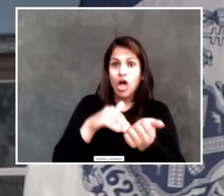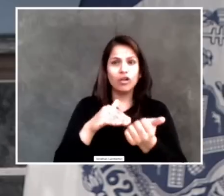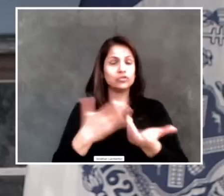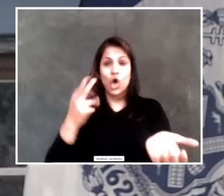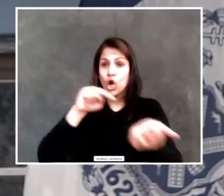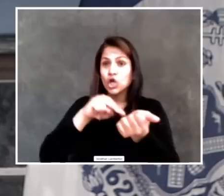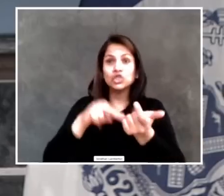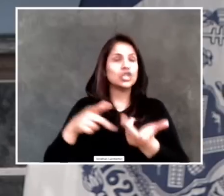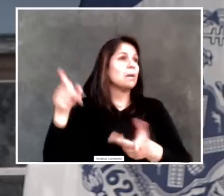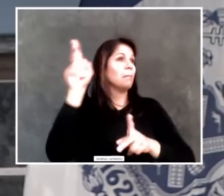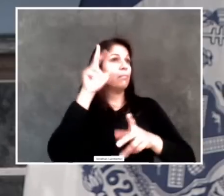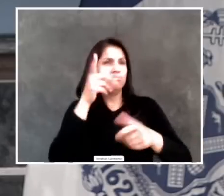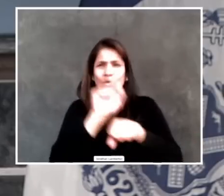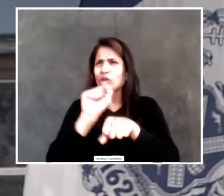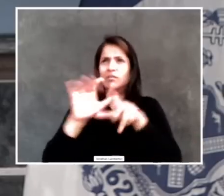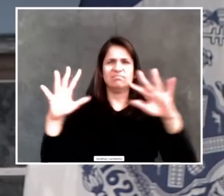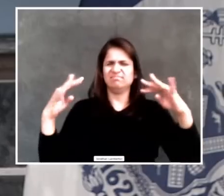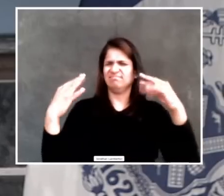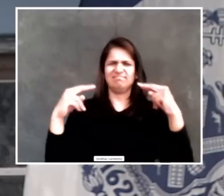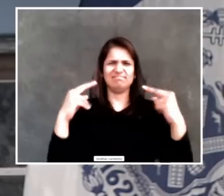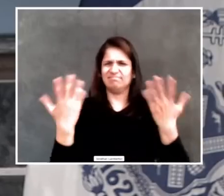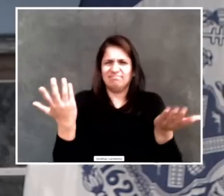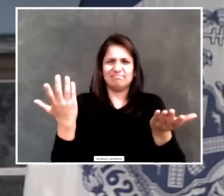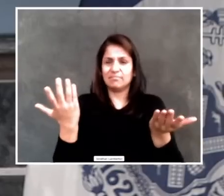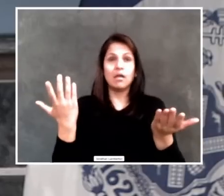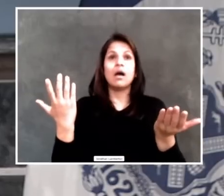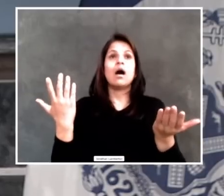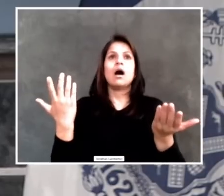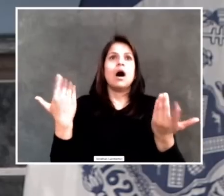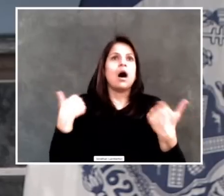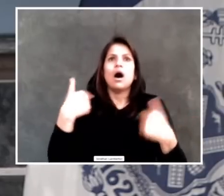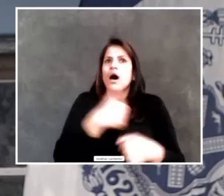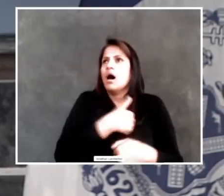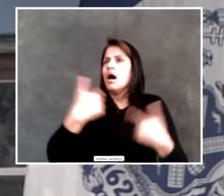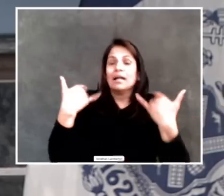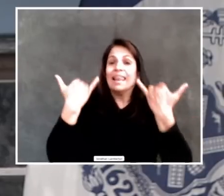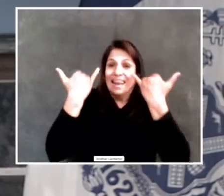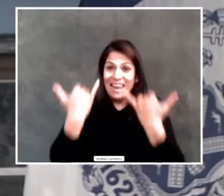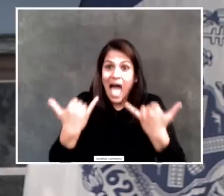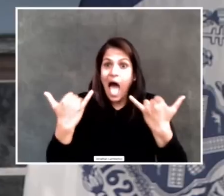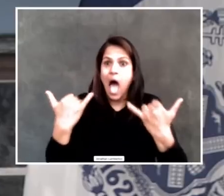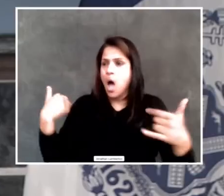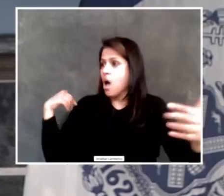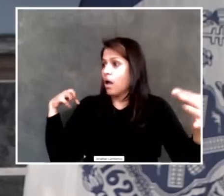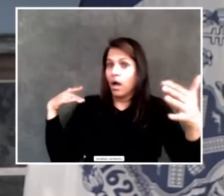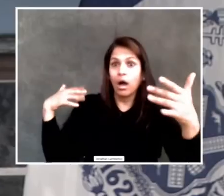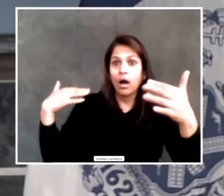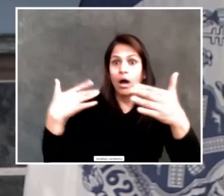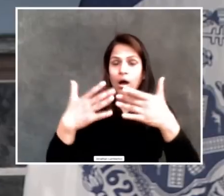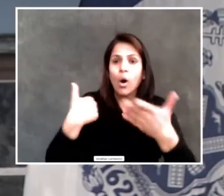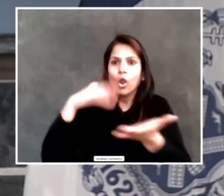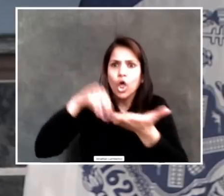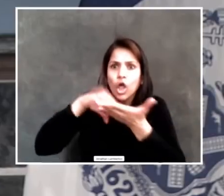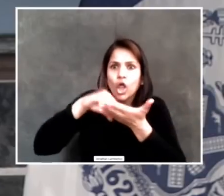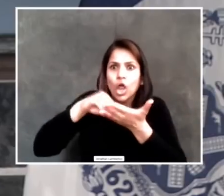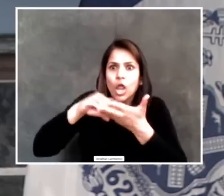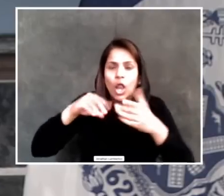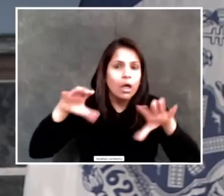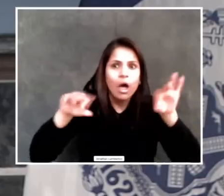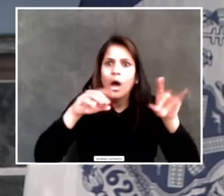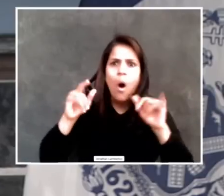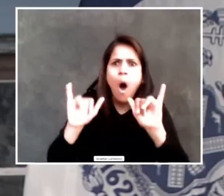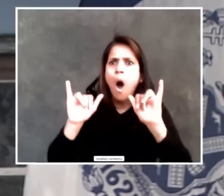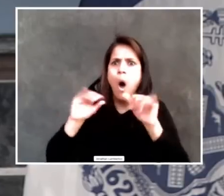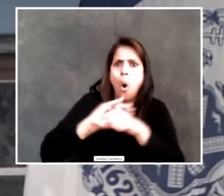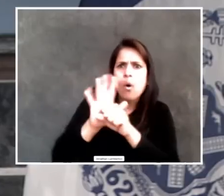two colleagues respond to it, is since we don't even have the testing